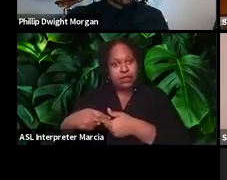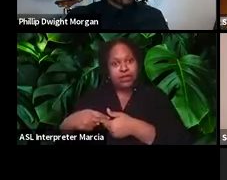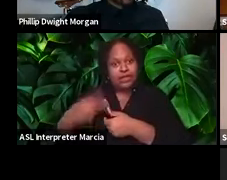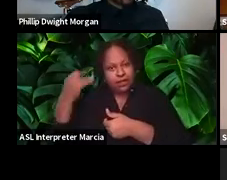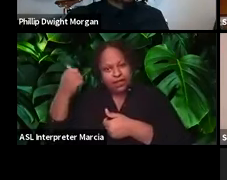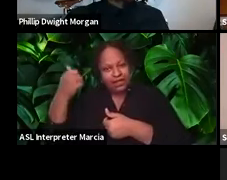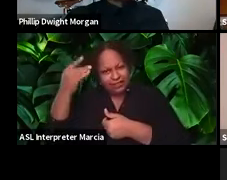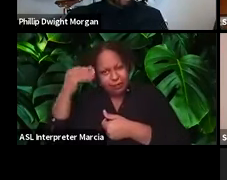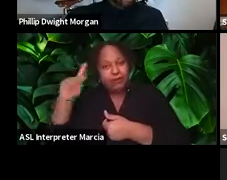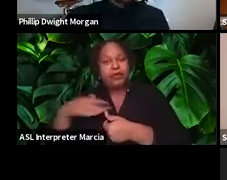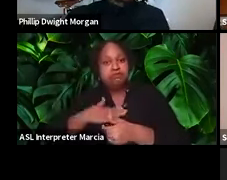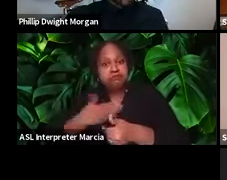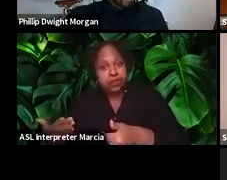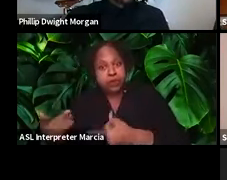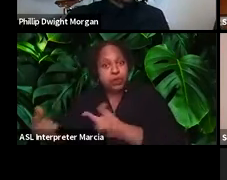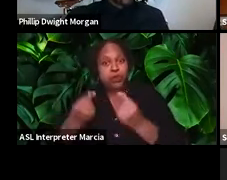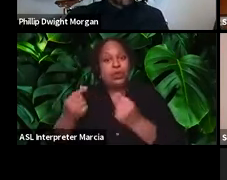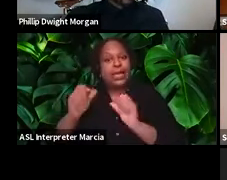and what they're willing to bring.